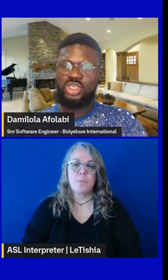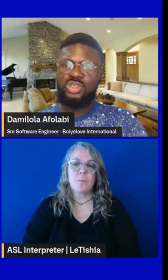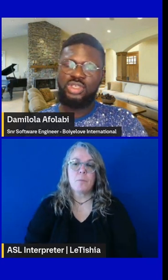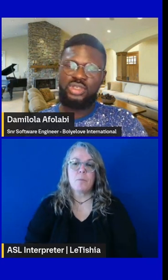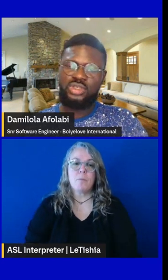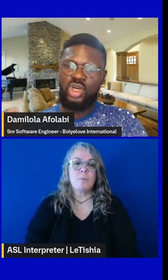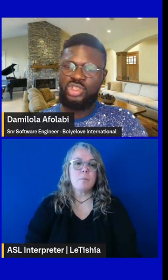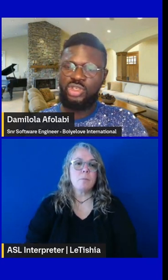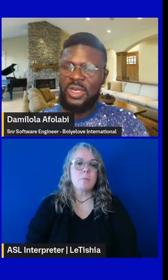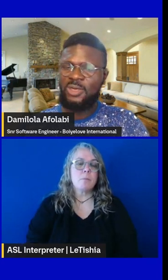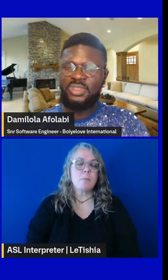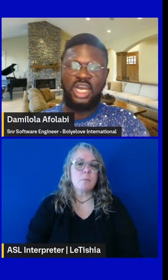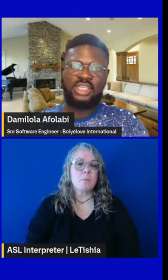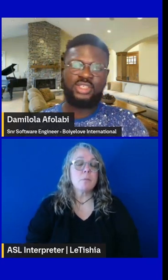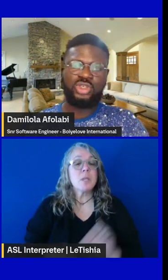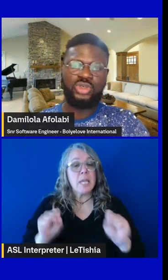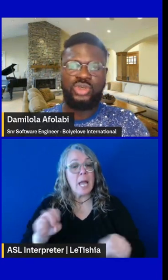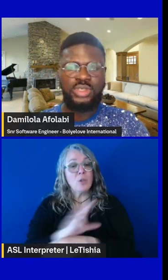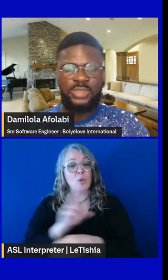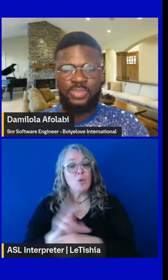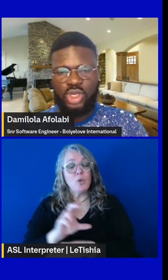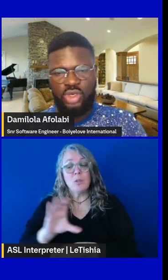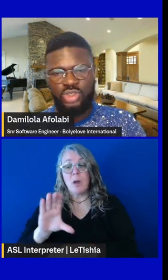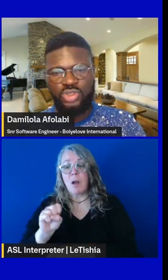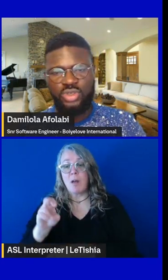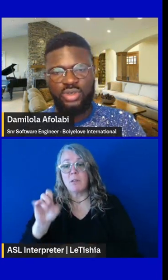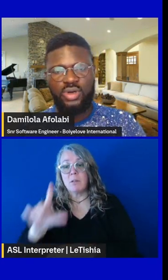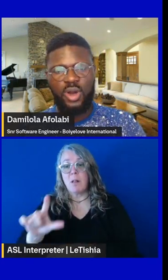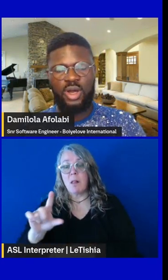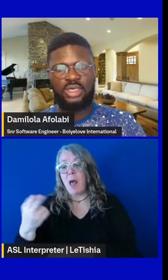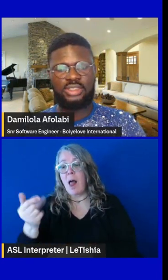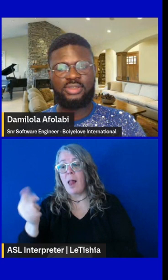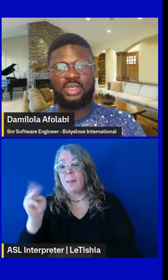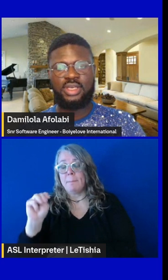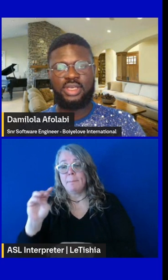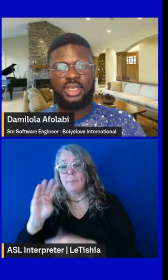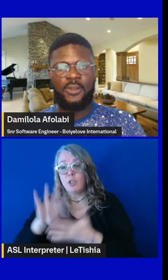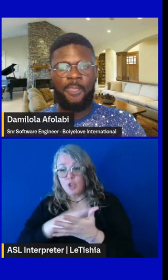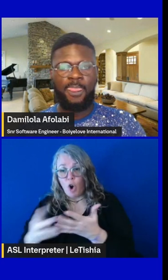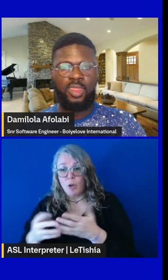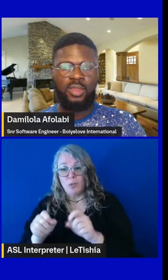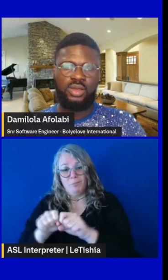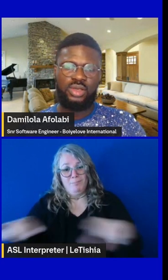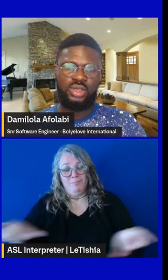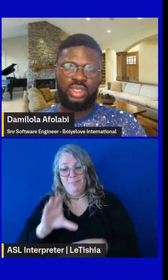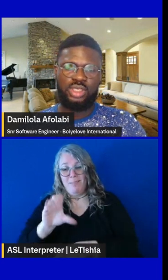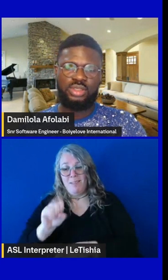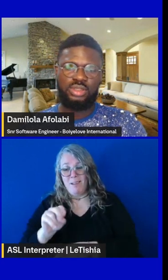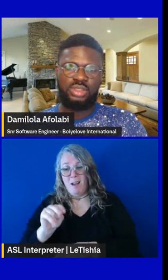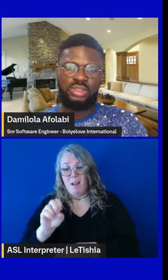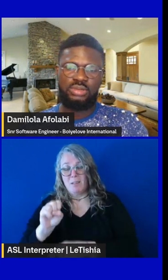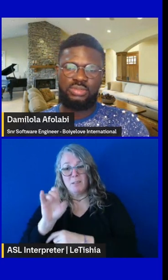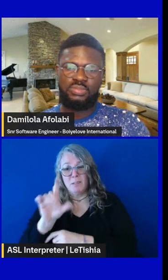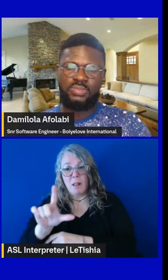So you could use Consul Helm chart to deploy Consul on